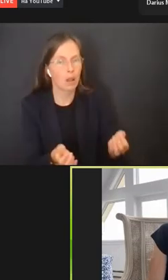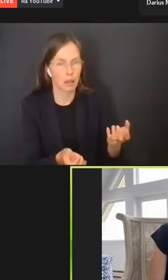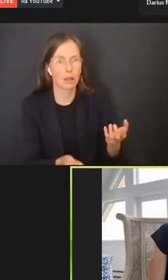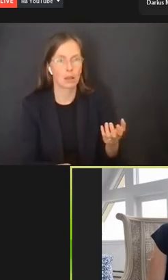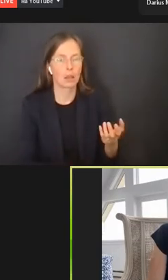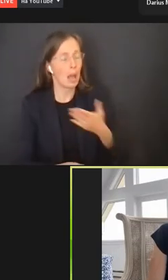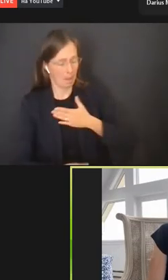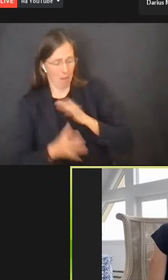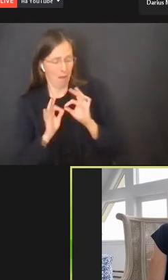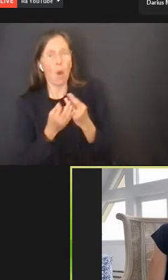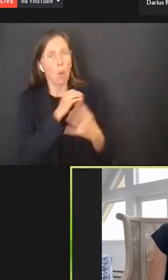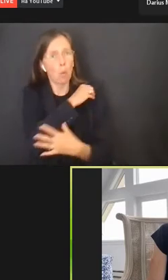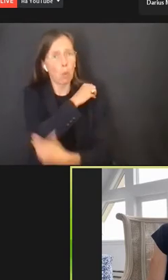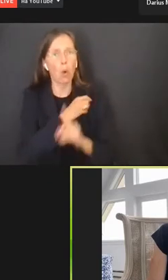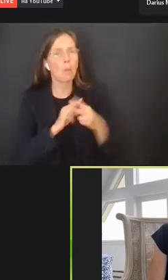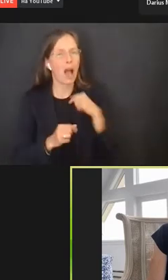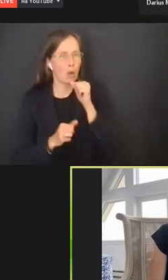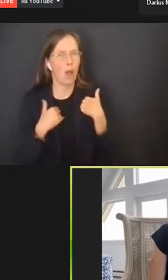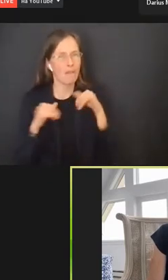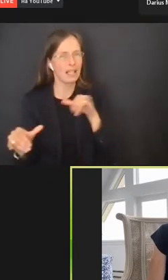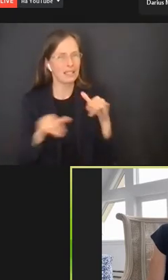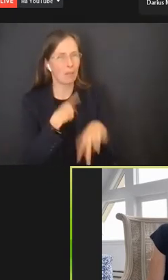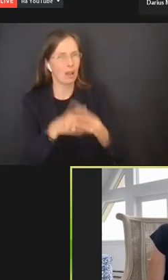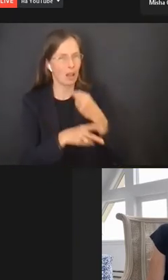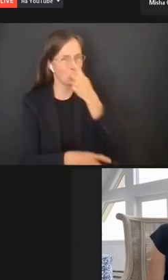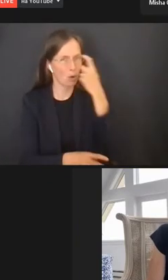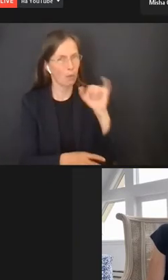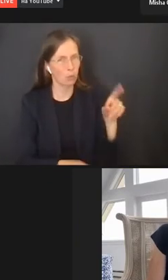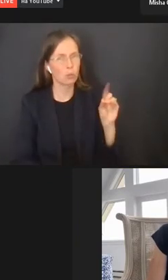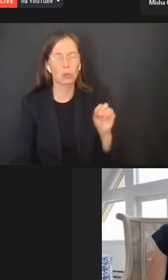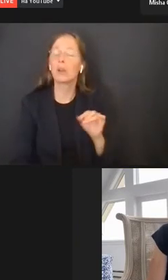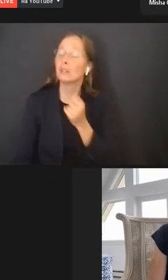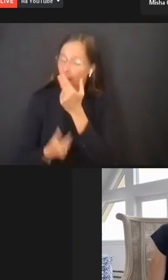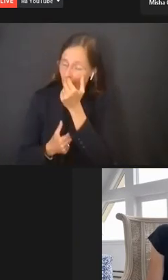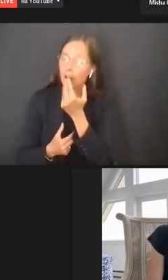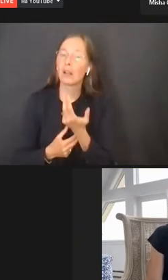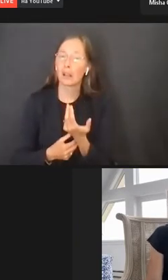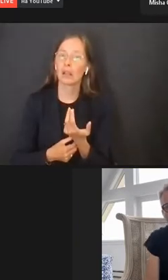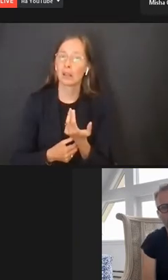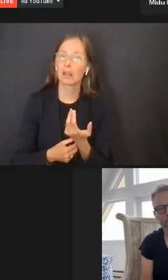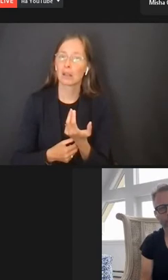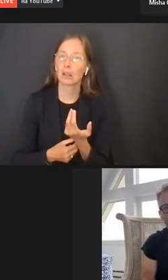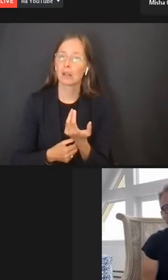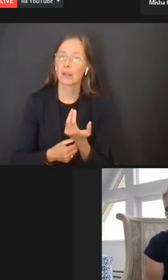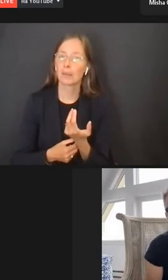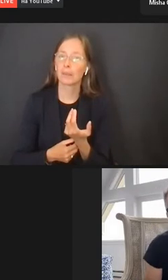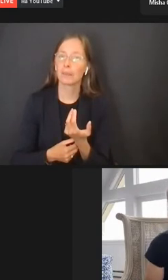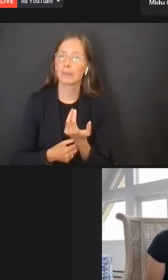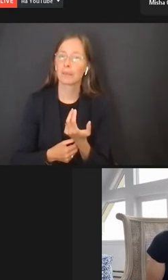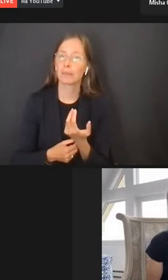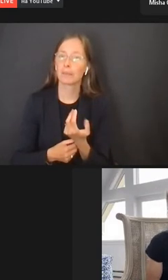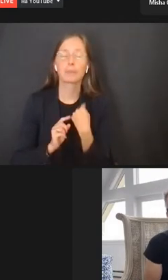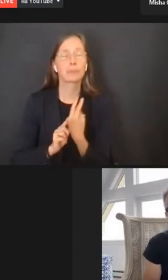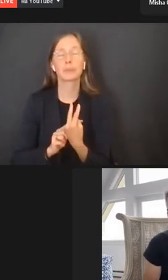poor, but I don't have that same kind of trauma as you do around it. You know, it's funny, Dare. Look, from the vantage point of childhood,